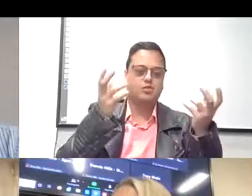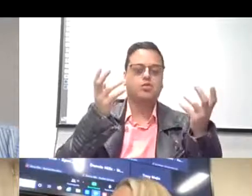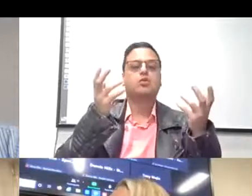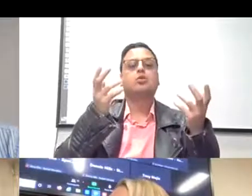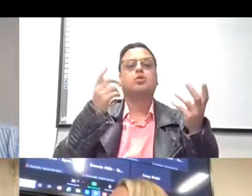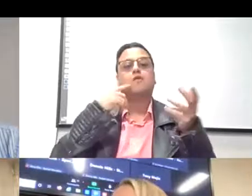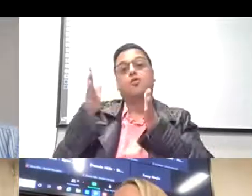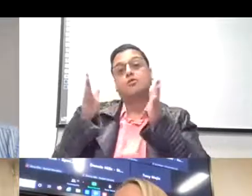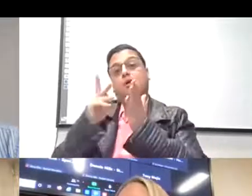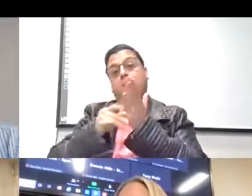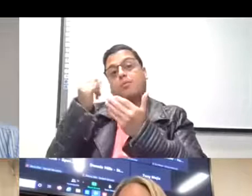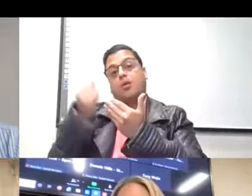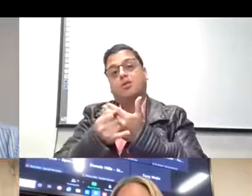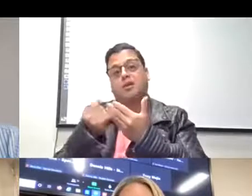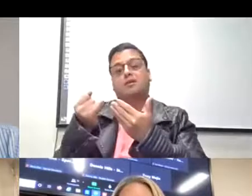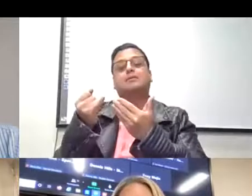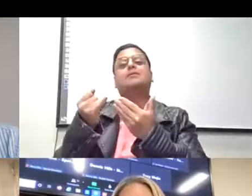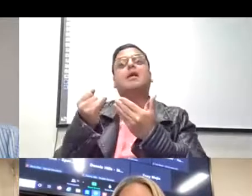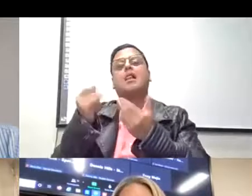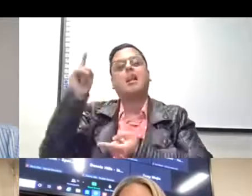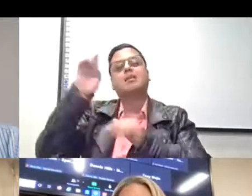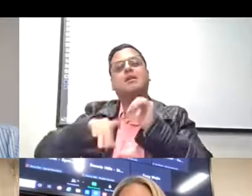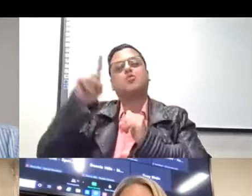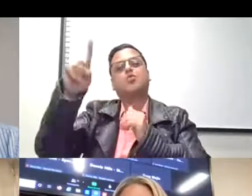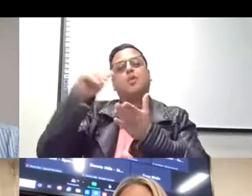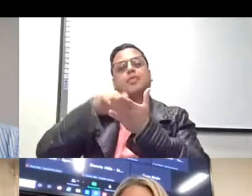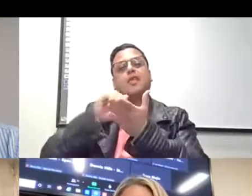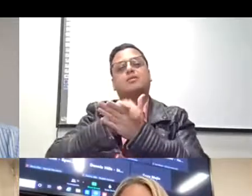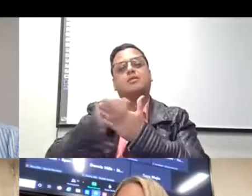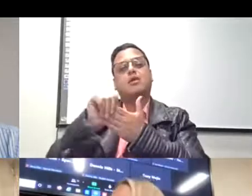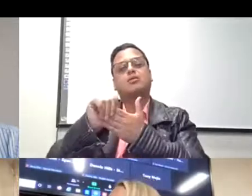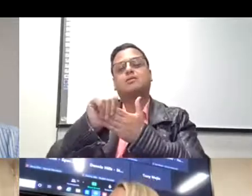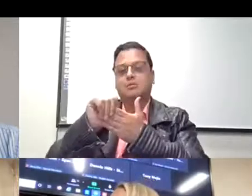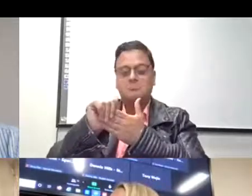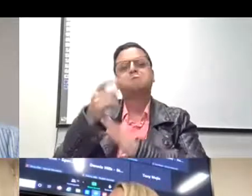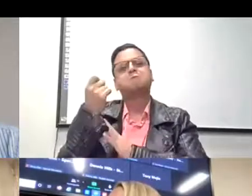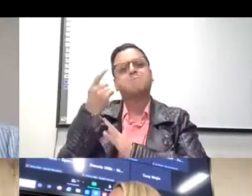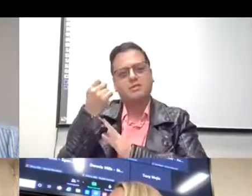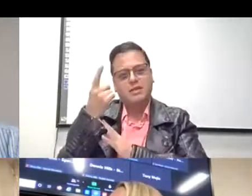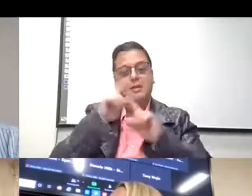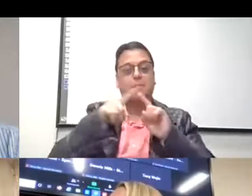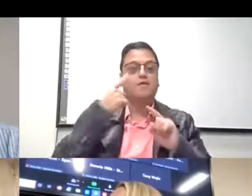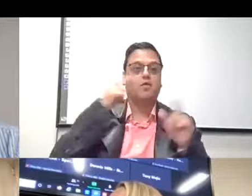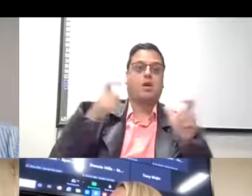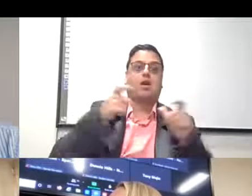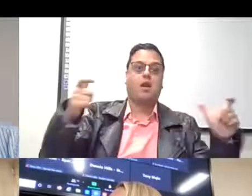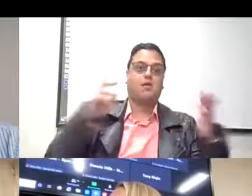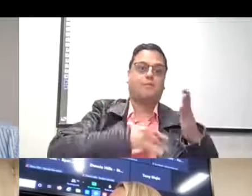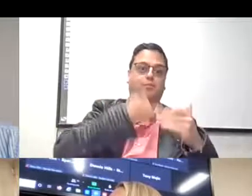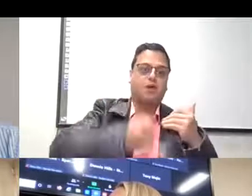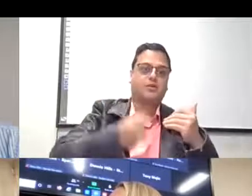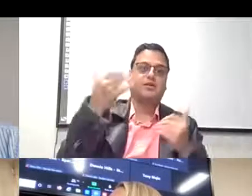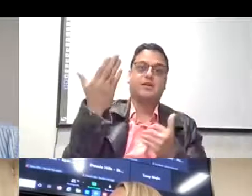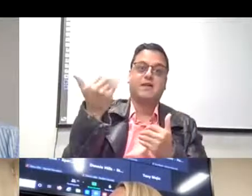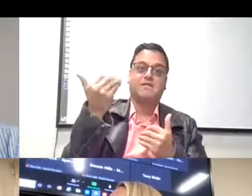small projects that are, less than $1,000, I don't know if it makes sense, right? But on large projects that are $50 million,